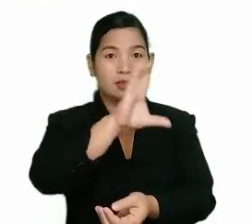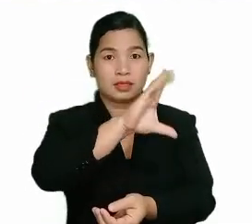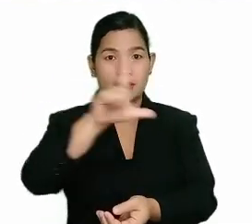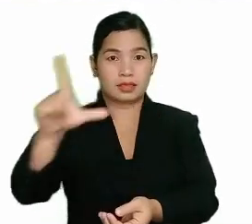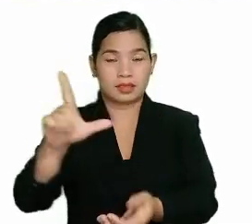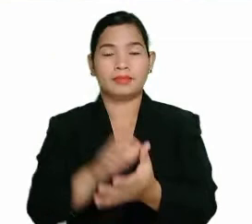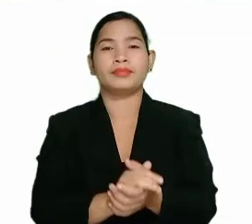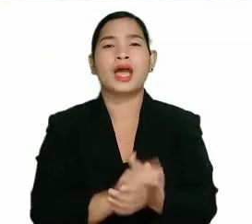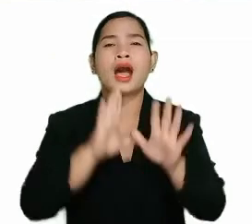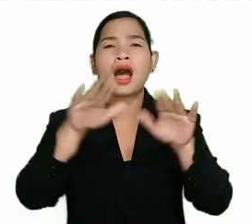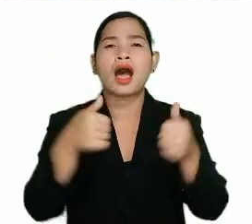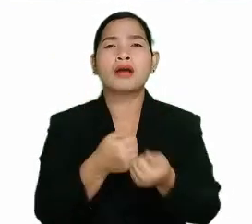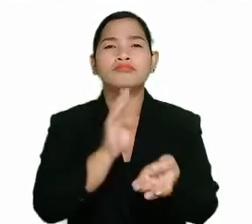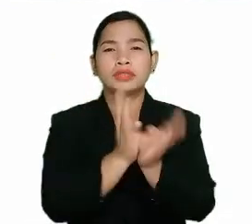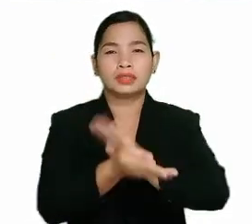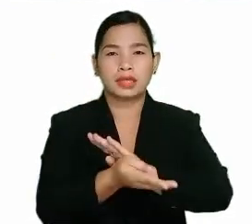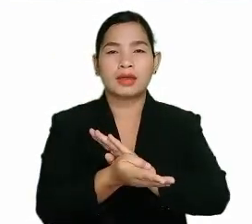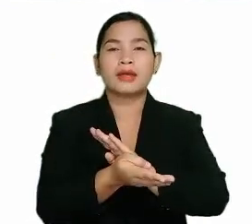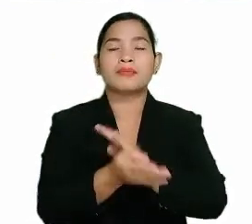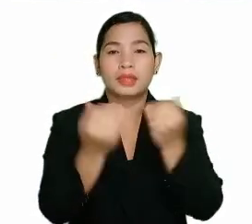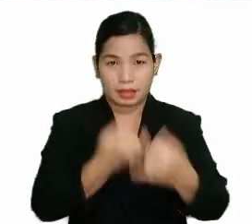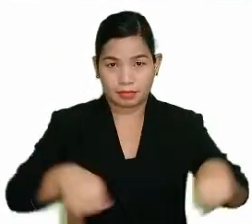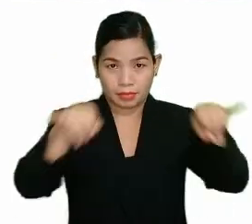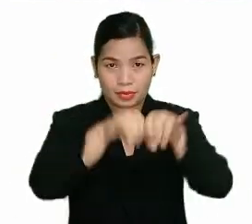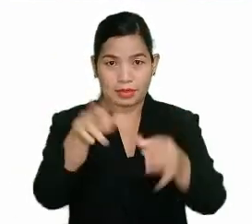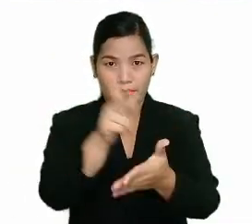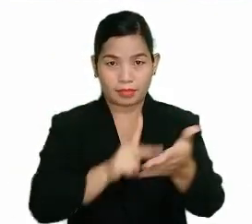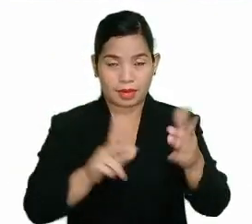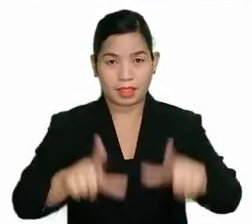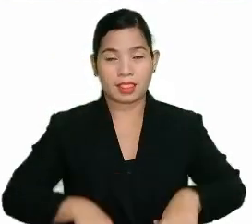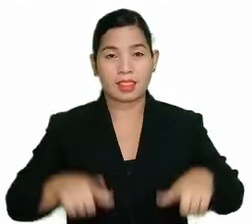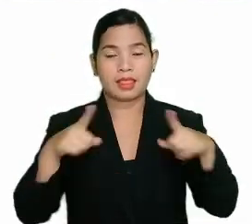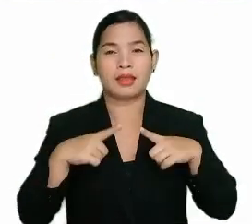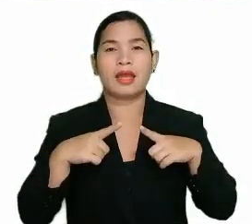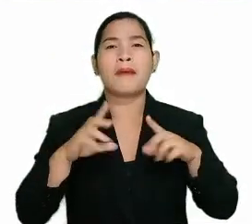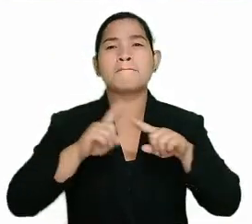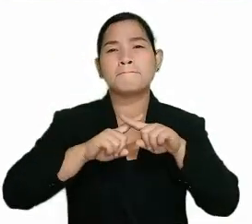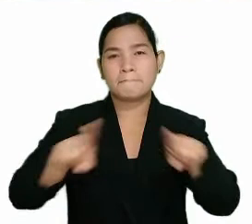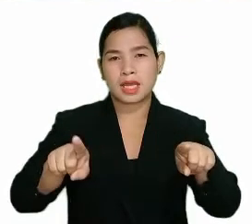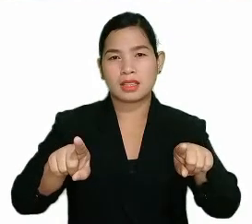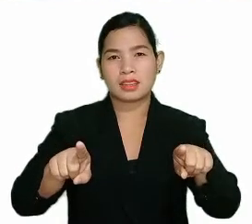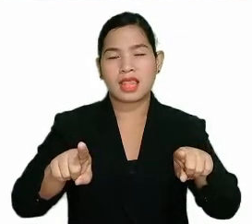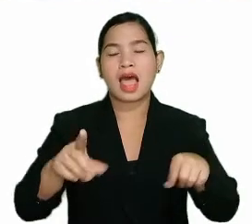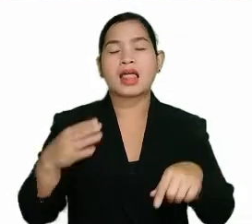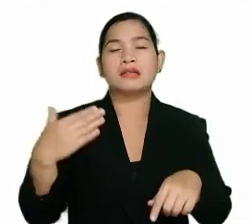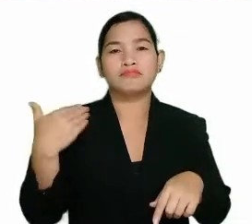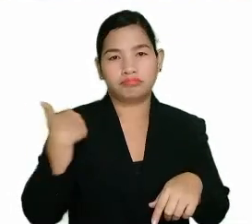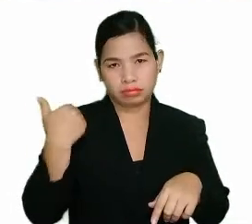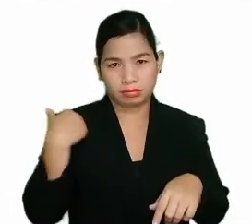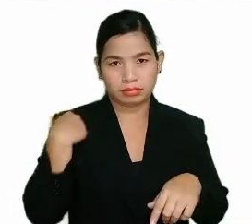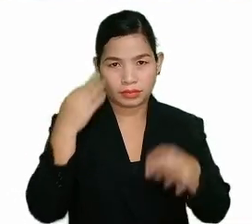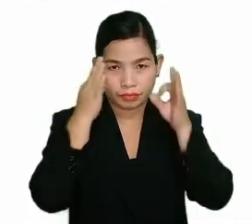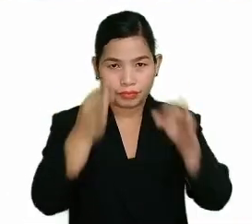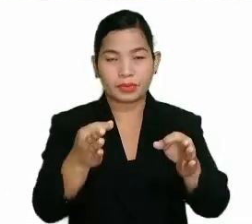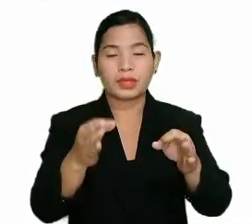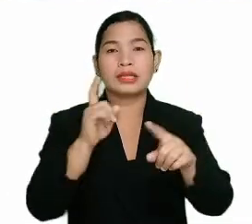and how it becomes the basic unit of life. However, you have not yet focused on